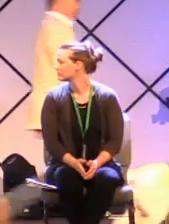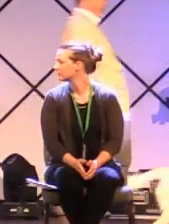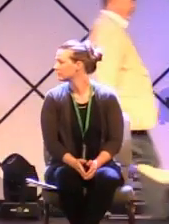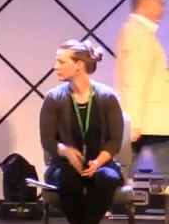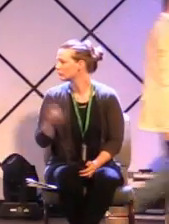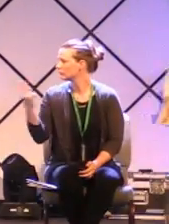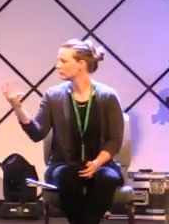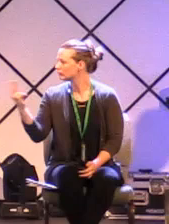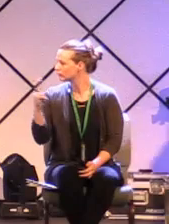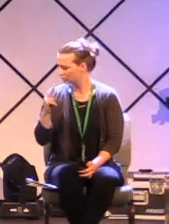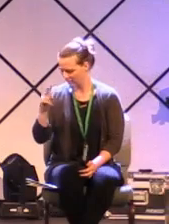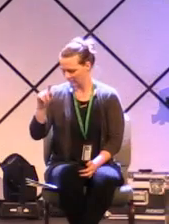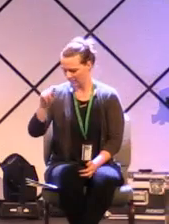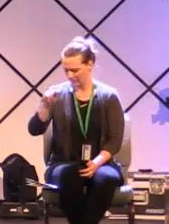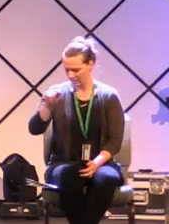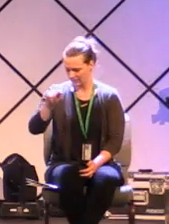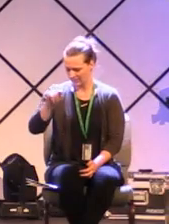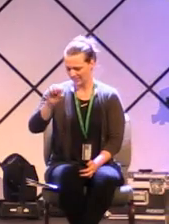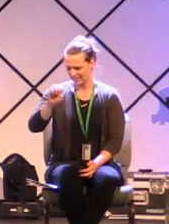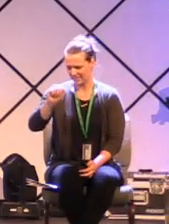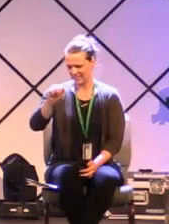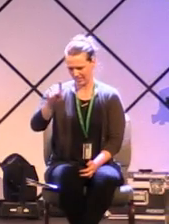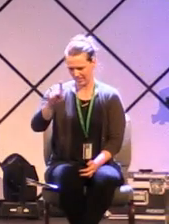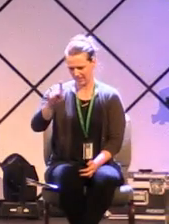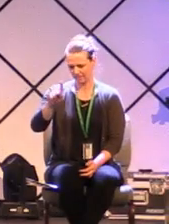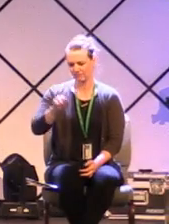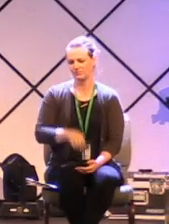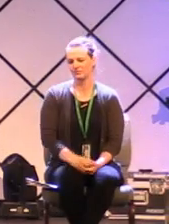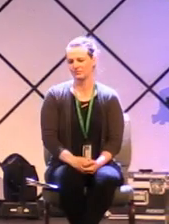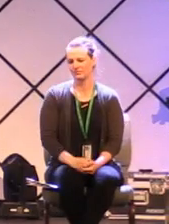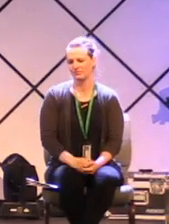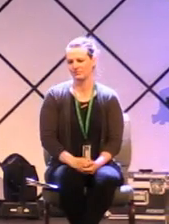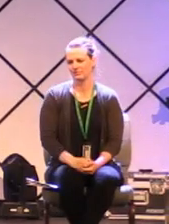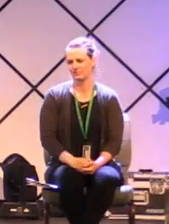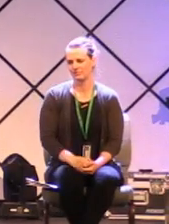Next, we have Teak, raised by Robin and Lara Hudson of North Bend,